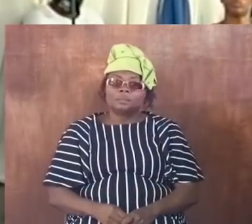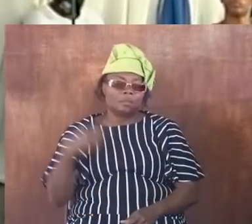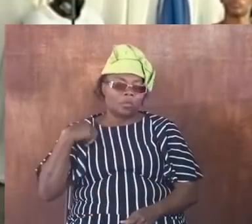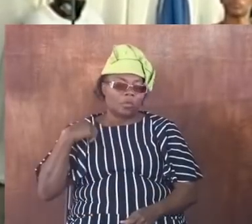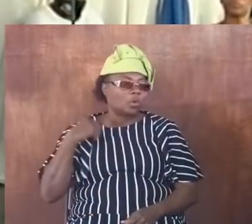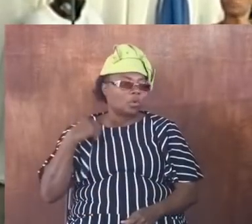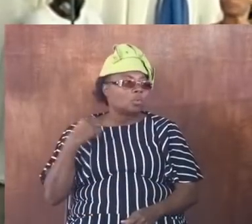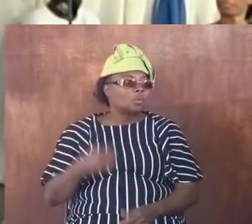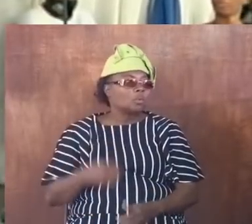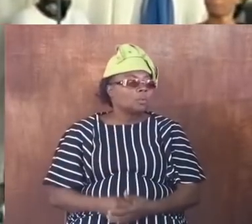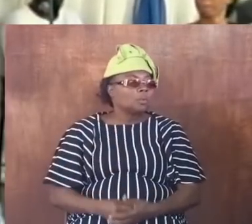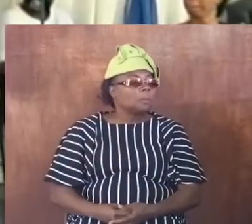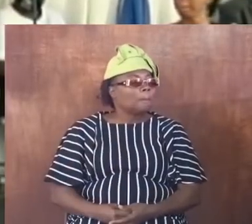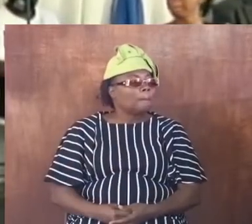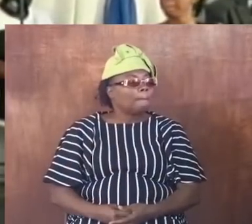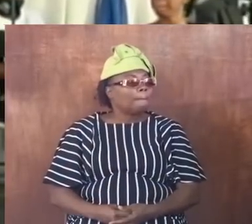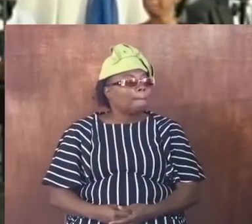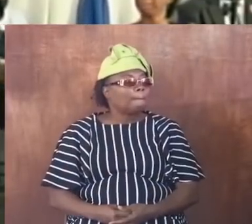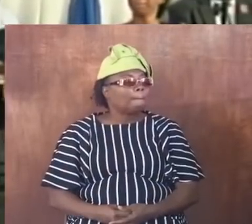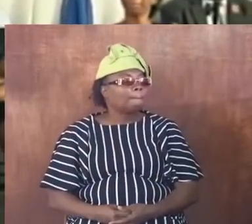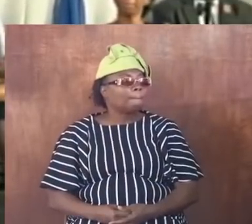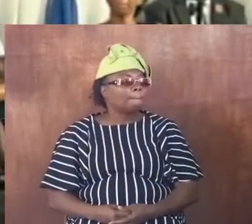I see you're not getting what I'm saying.